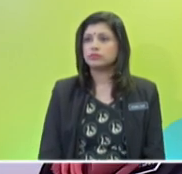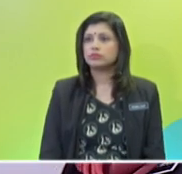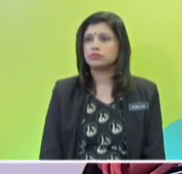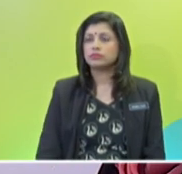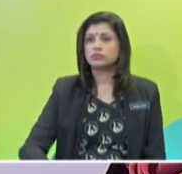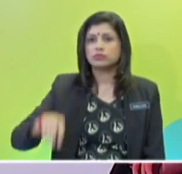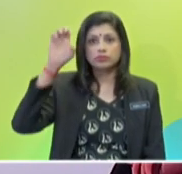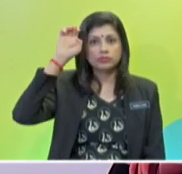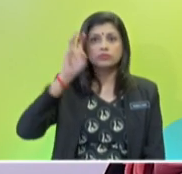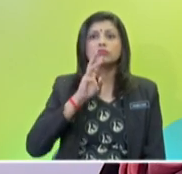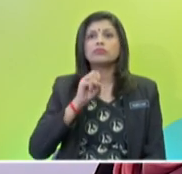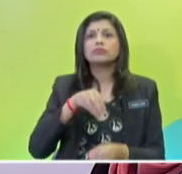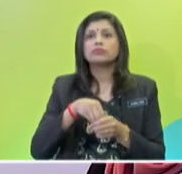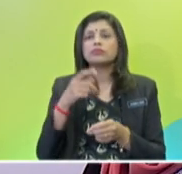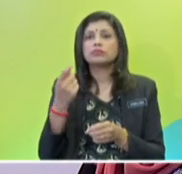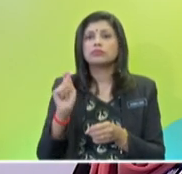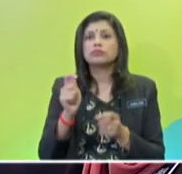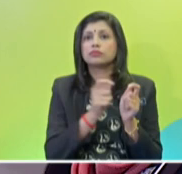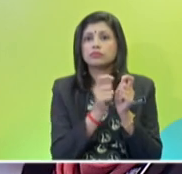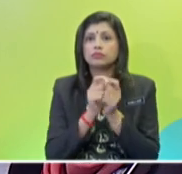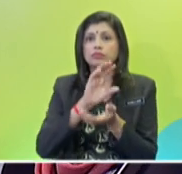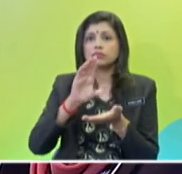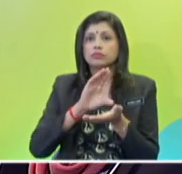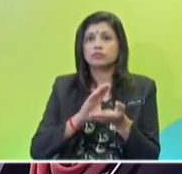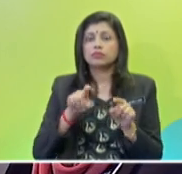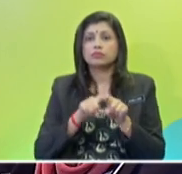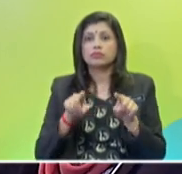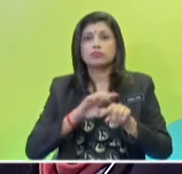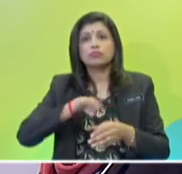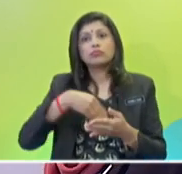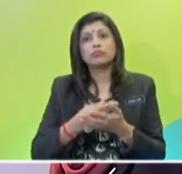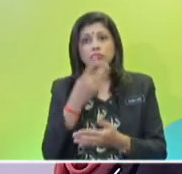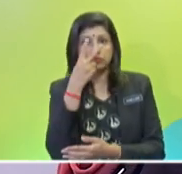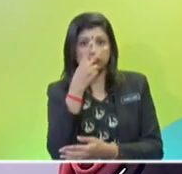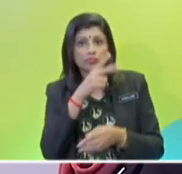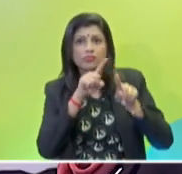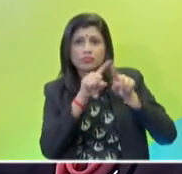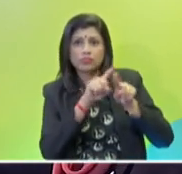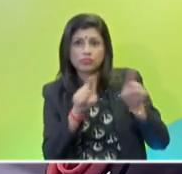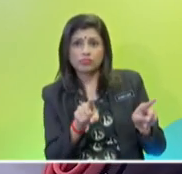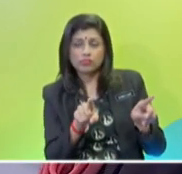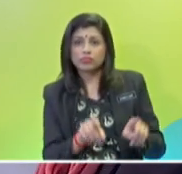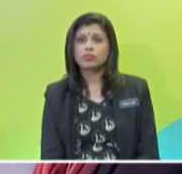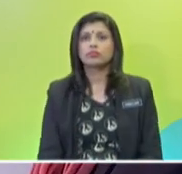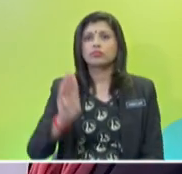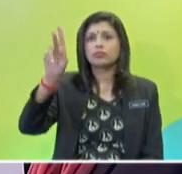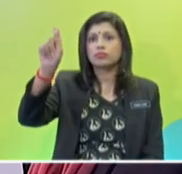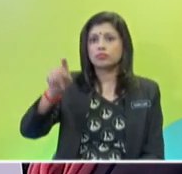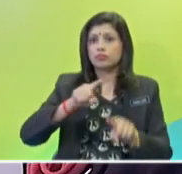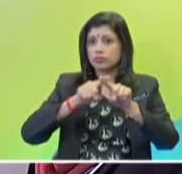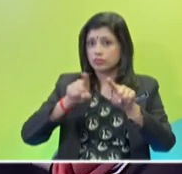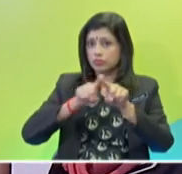He was in the town center. But everything looked different. But everything looked different. Oh, this